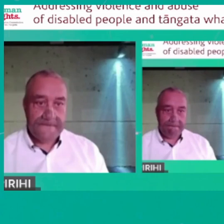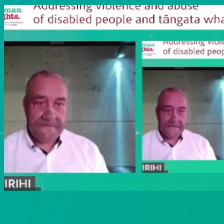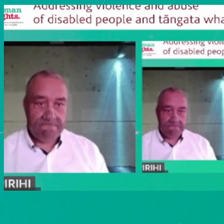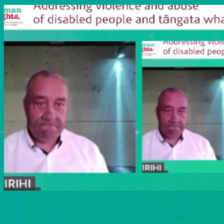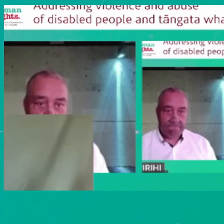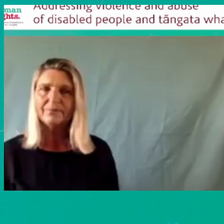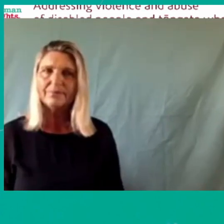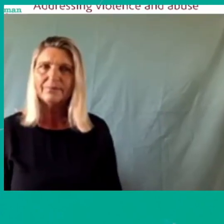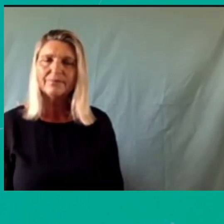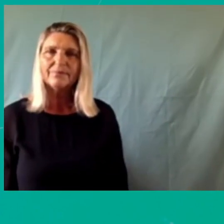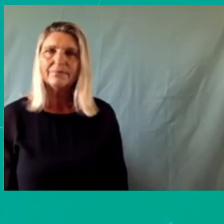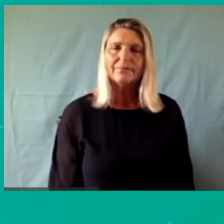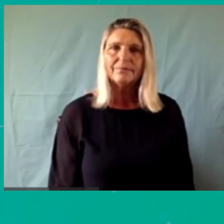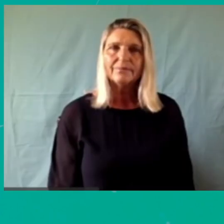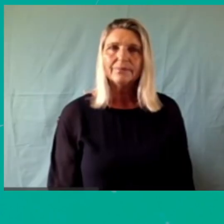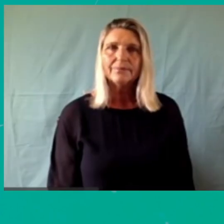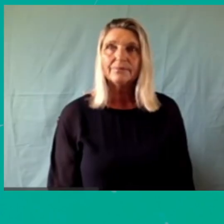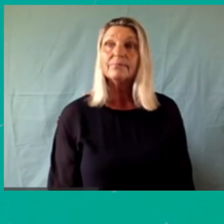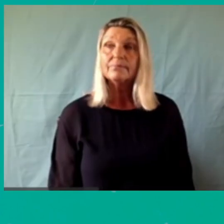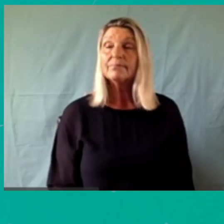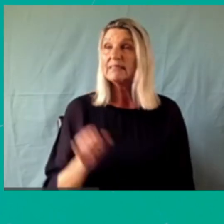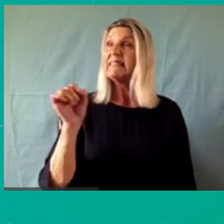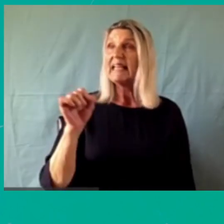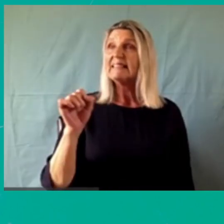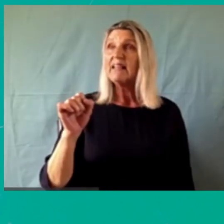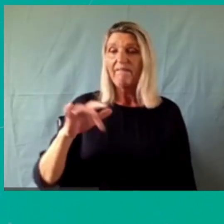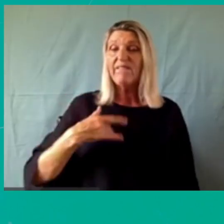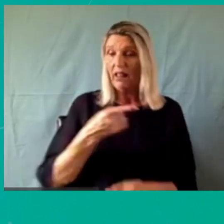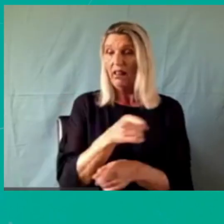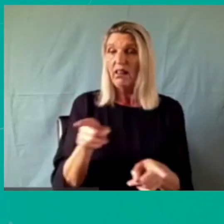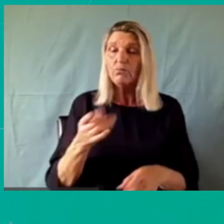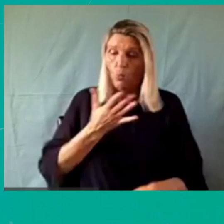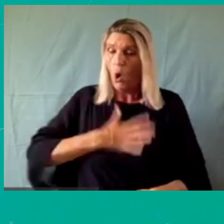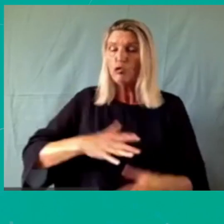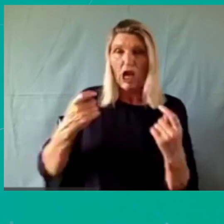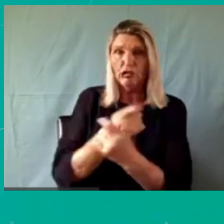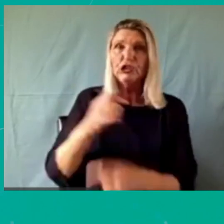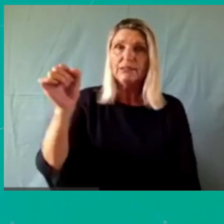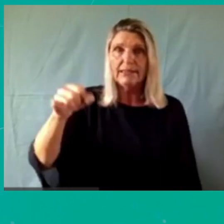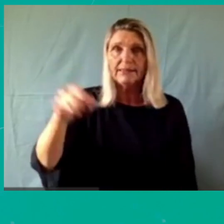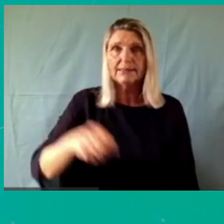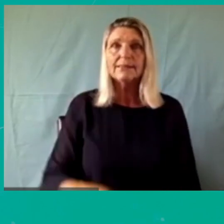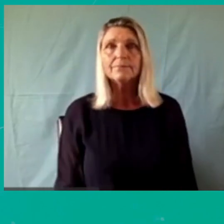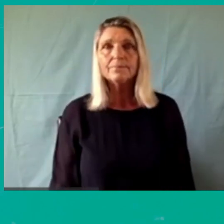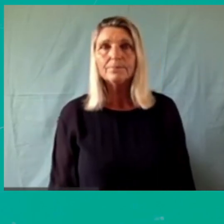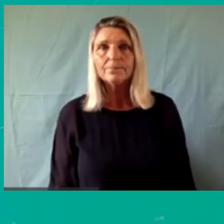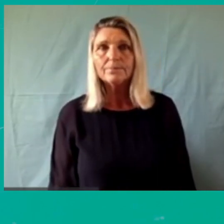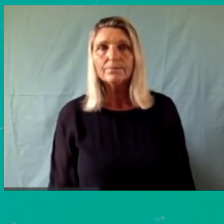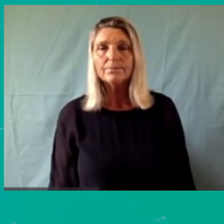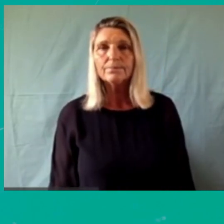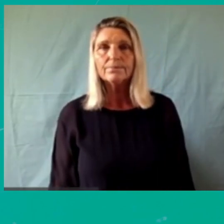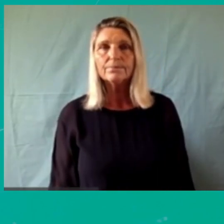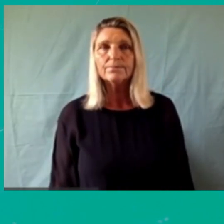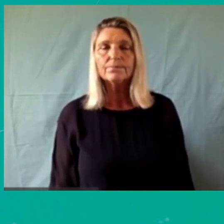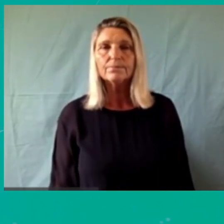Kia ora, Hemi. Yes, I do think there's an appetite for change. I think one of the critical